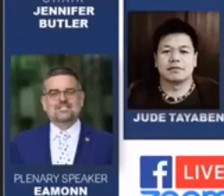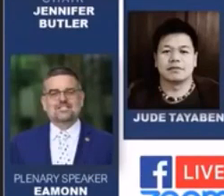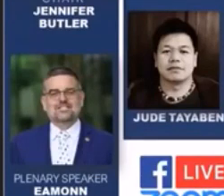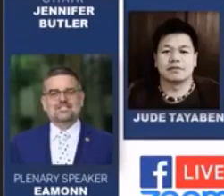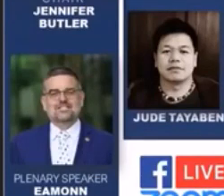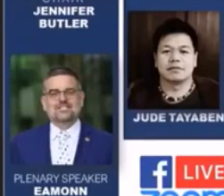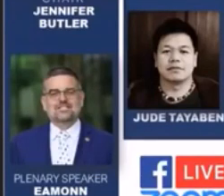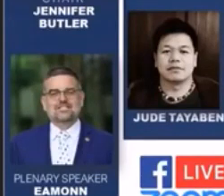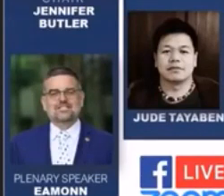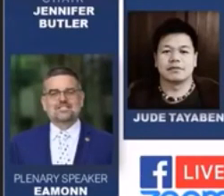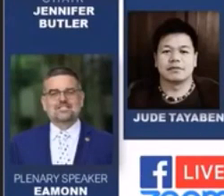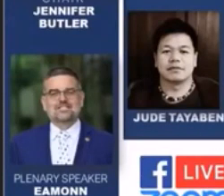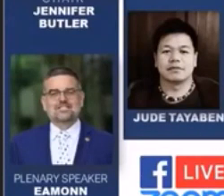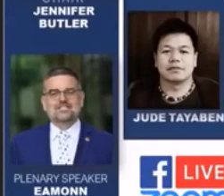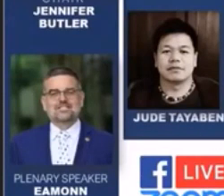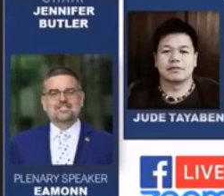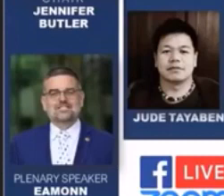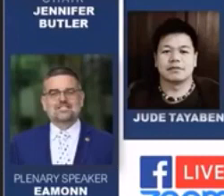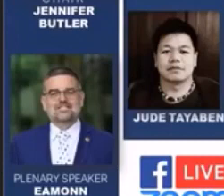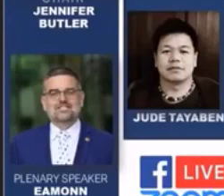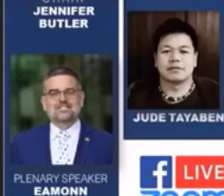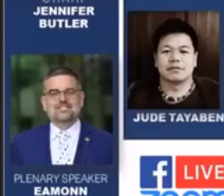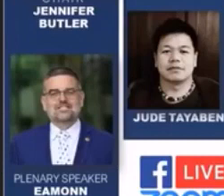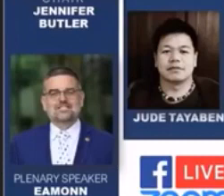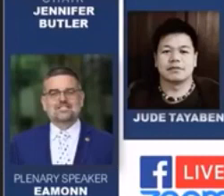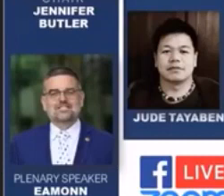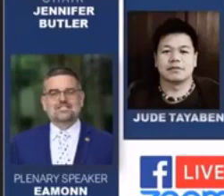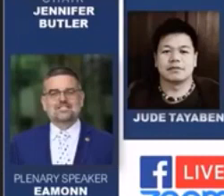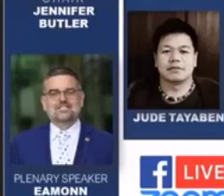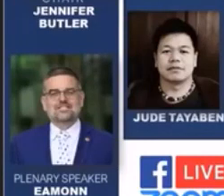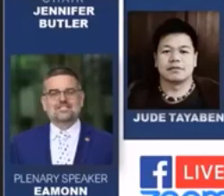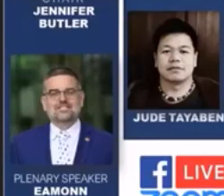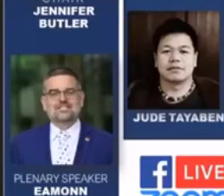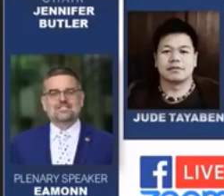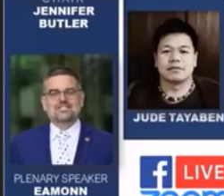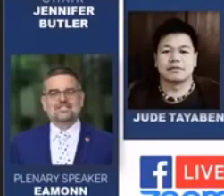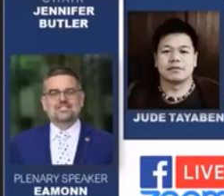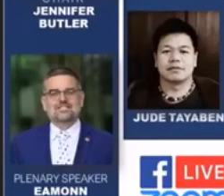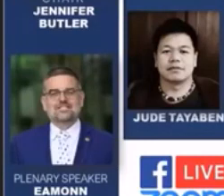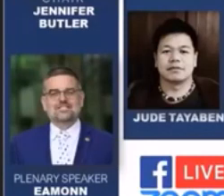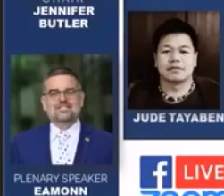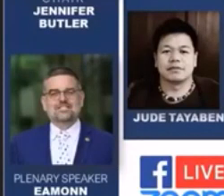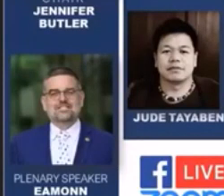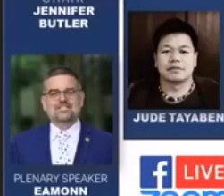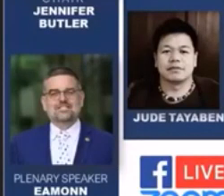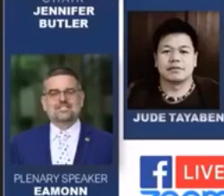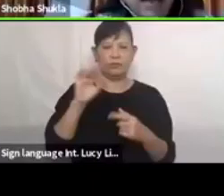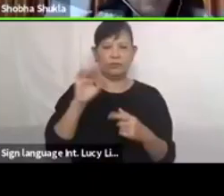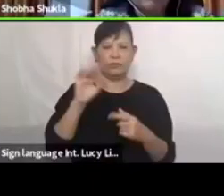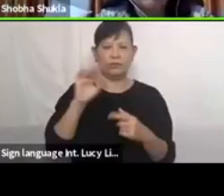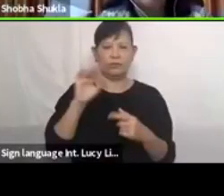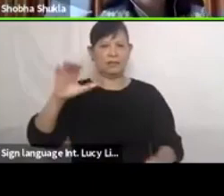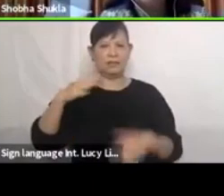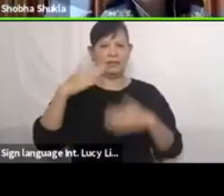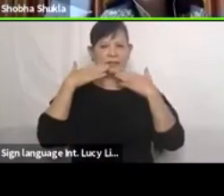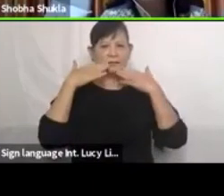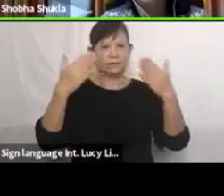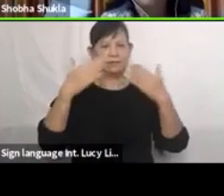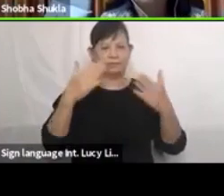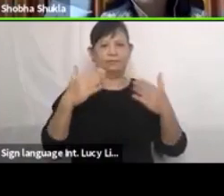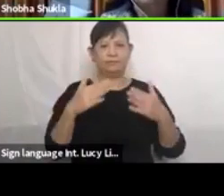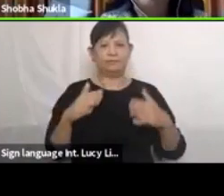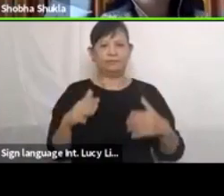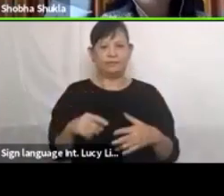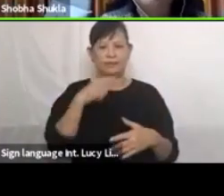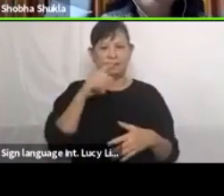of HIV/AIDS and SRHR in Asia Pacific. Bye till then. I also wish all of you a very